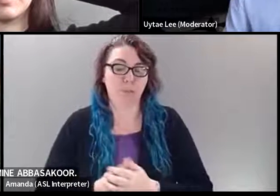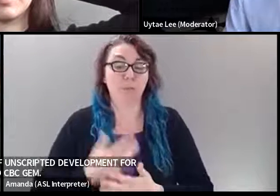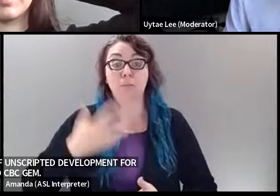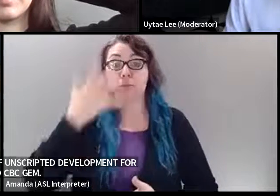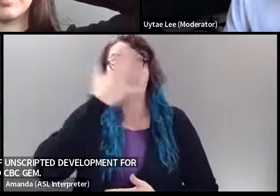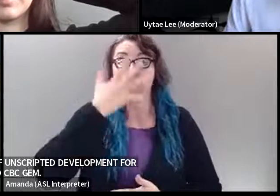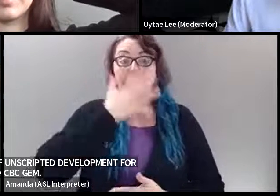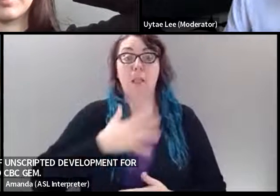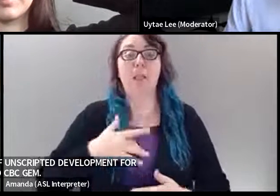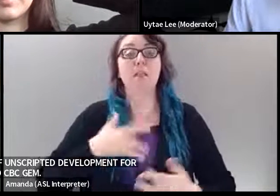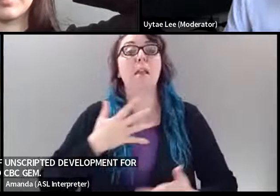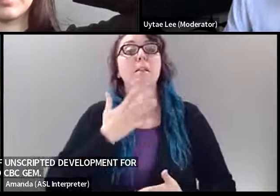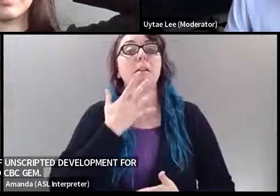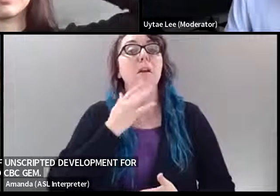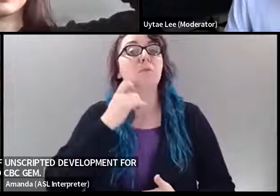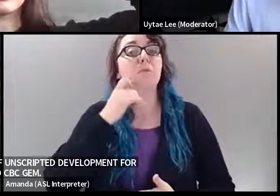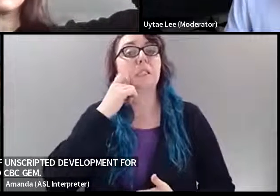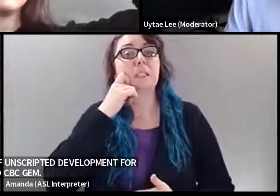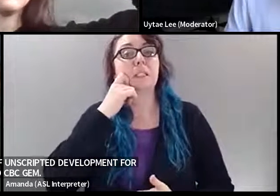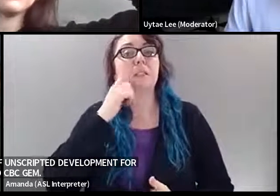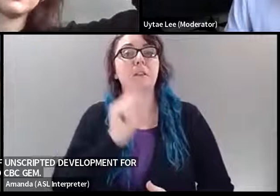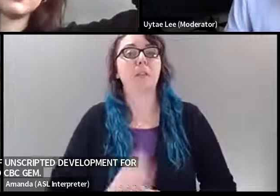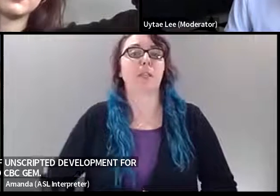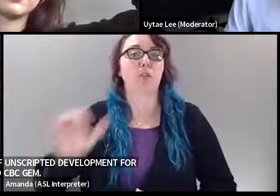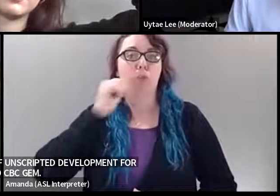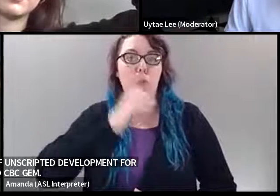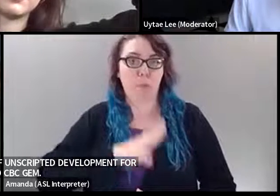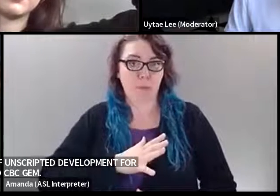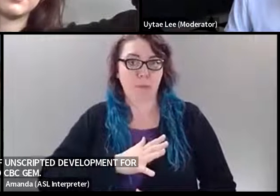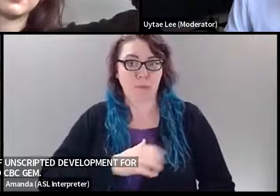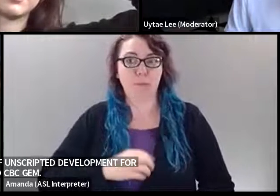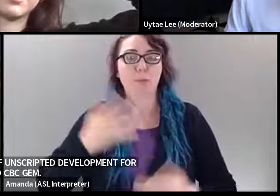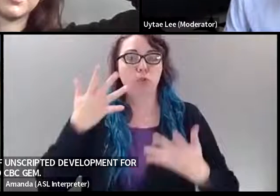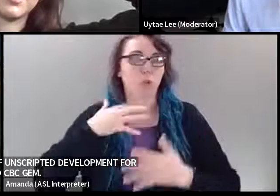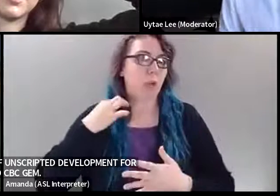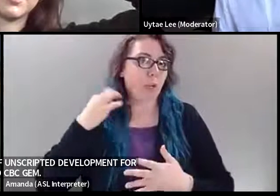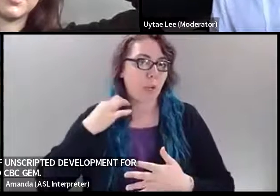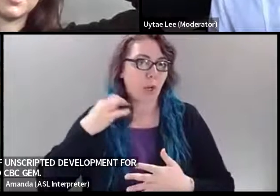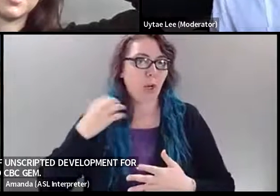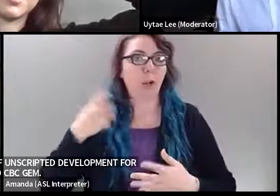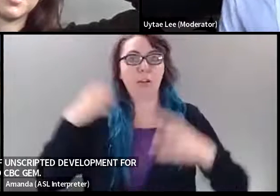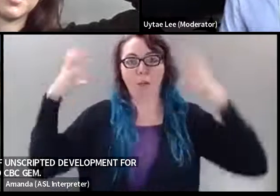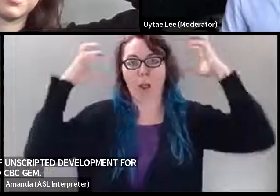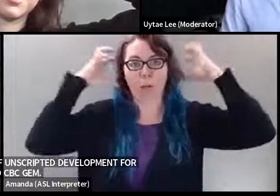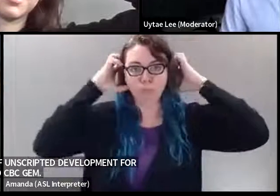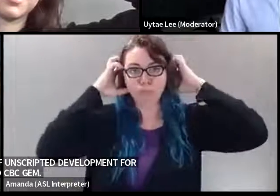dark hair, and I'm wearing big white headphones, so I look like a super cool DJ right now.